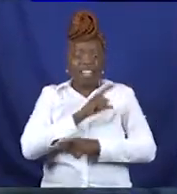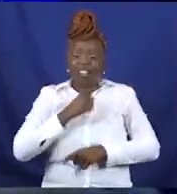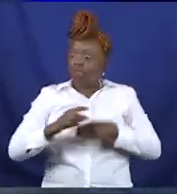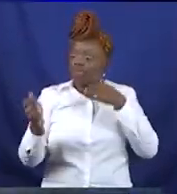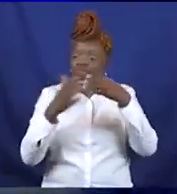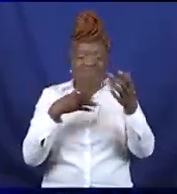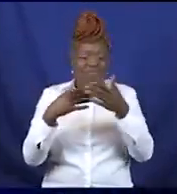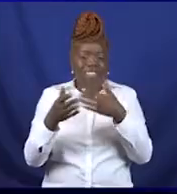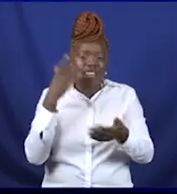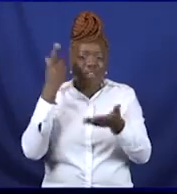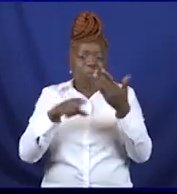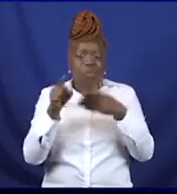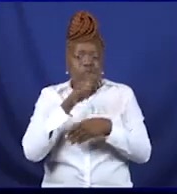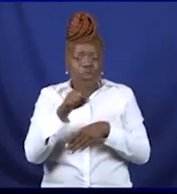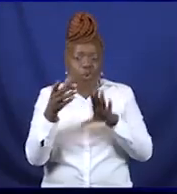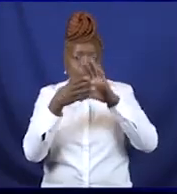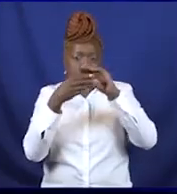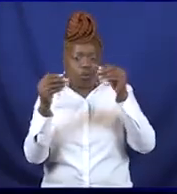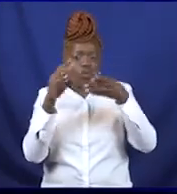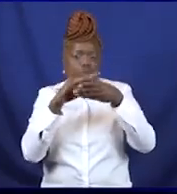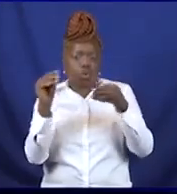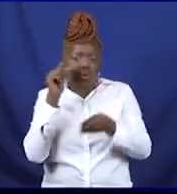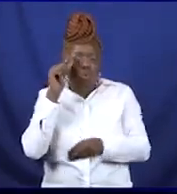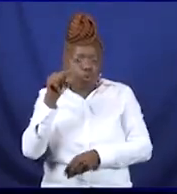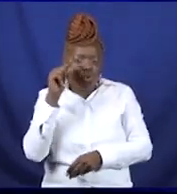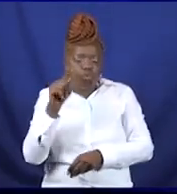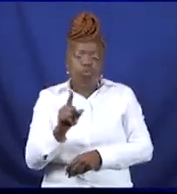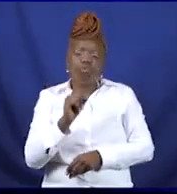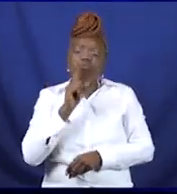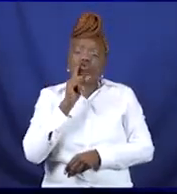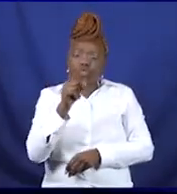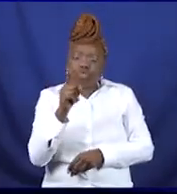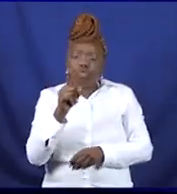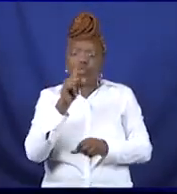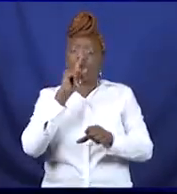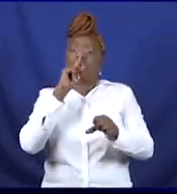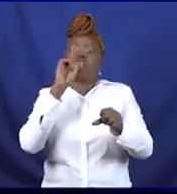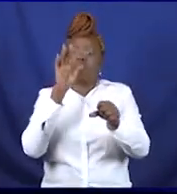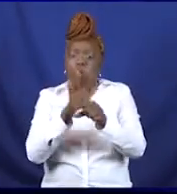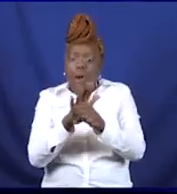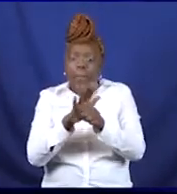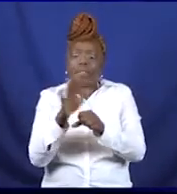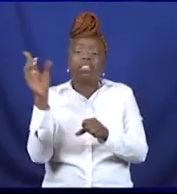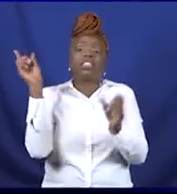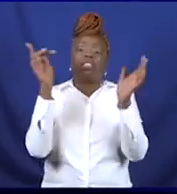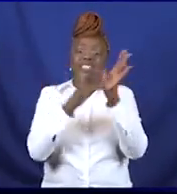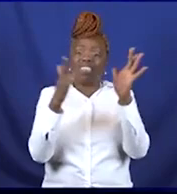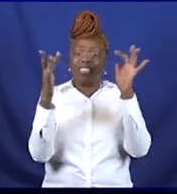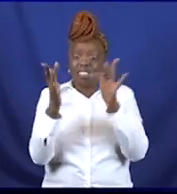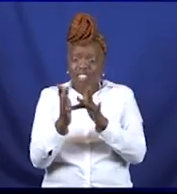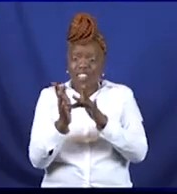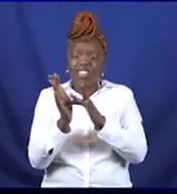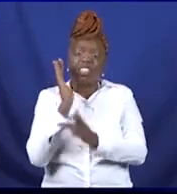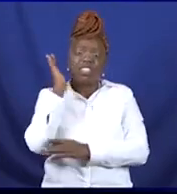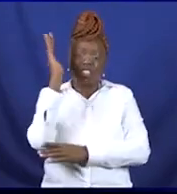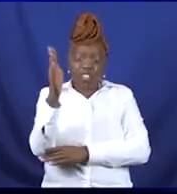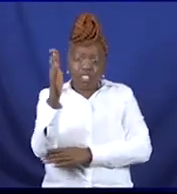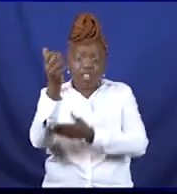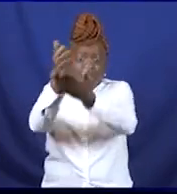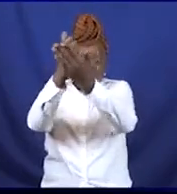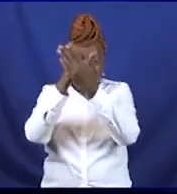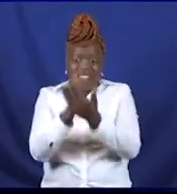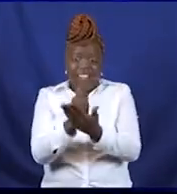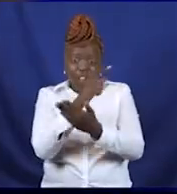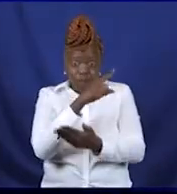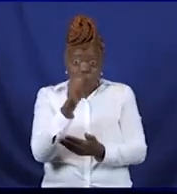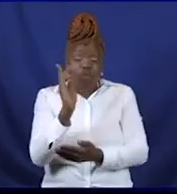what your story, you are assured that Jesus will take care of